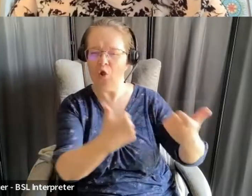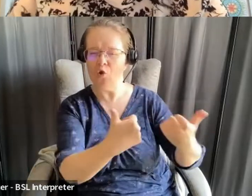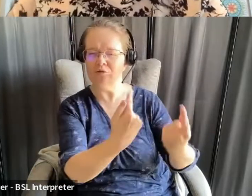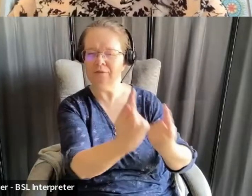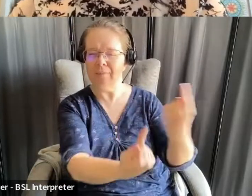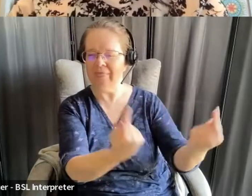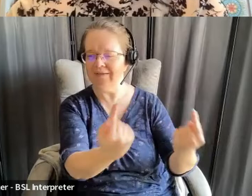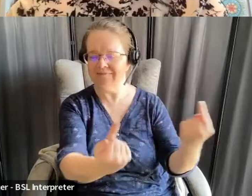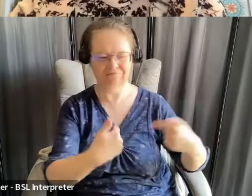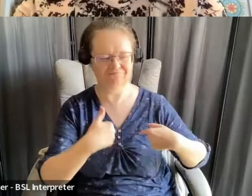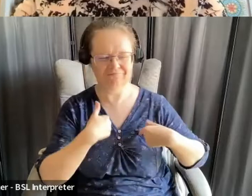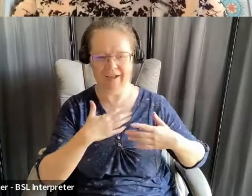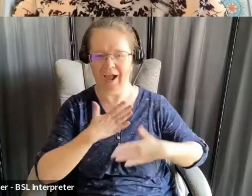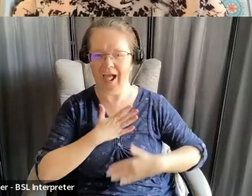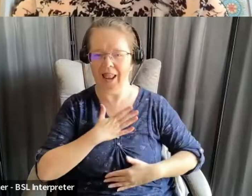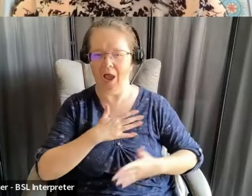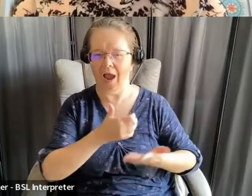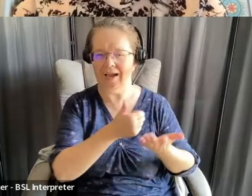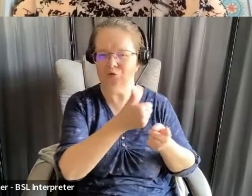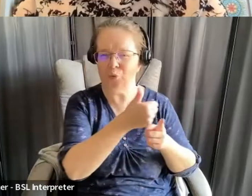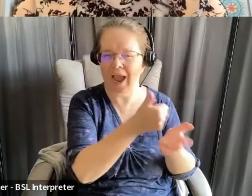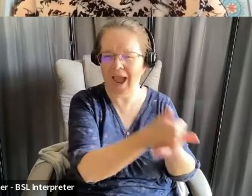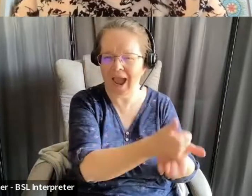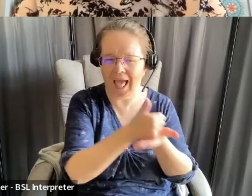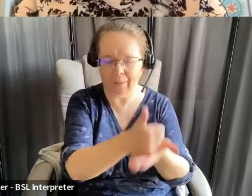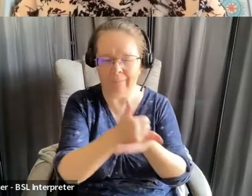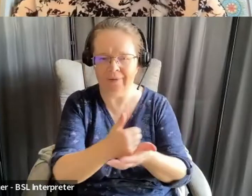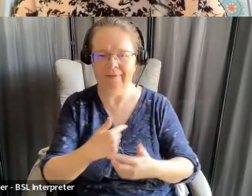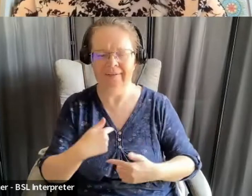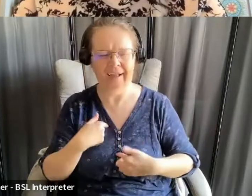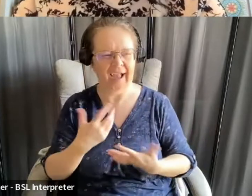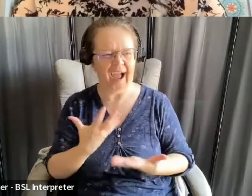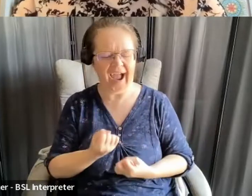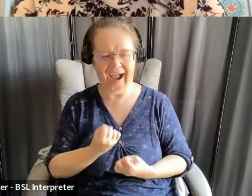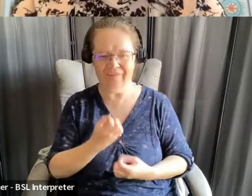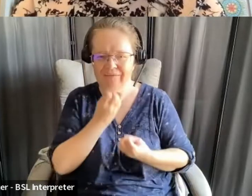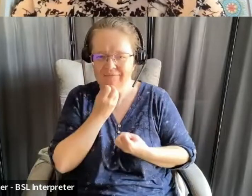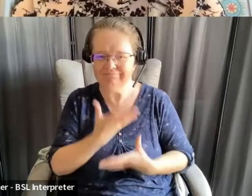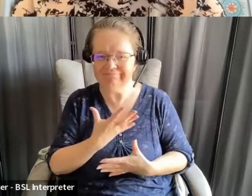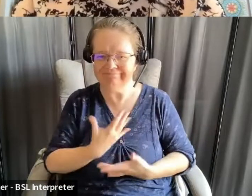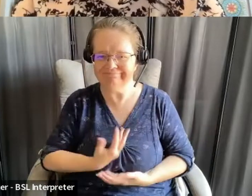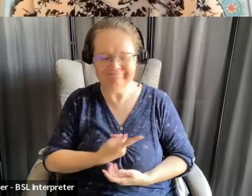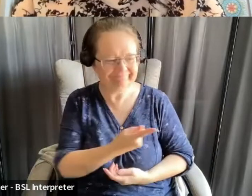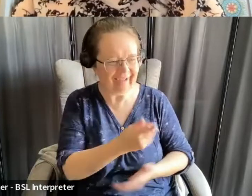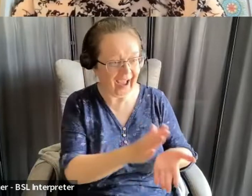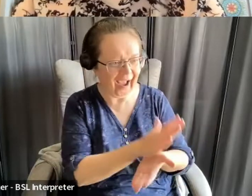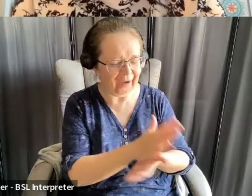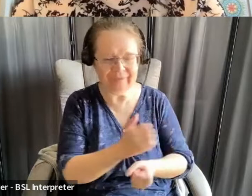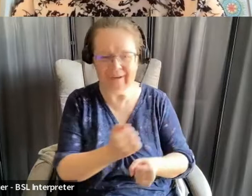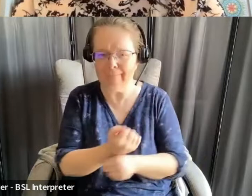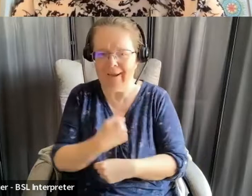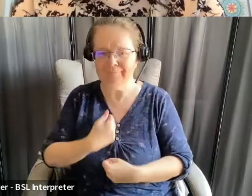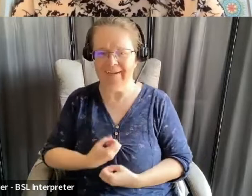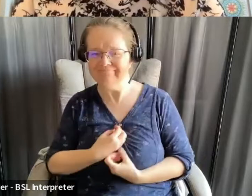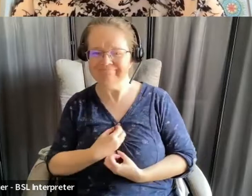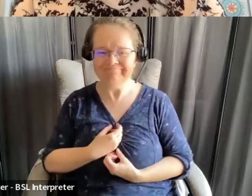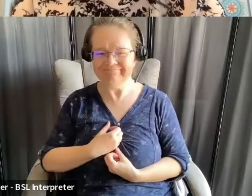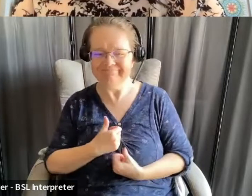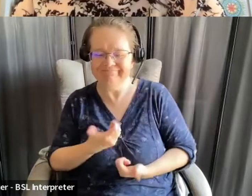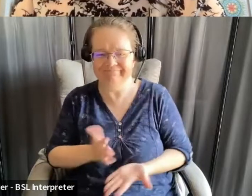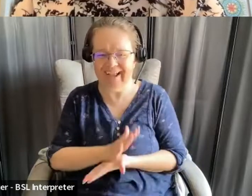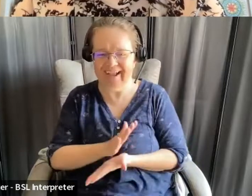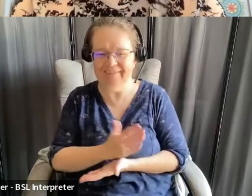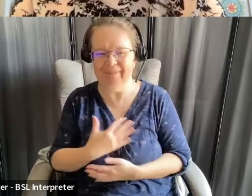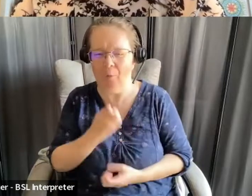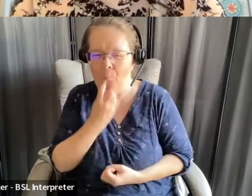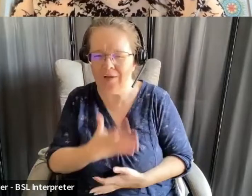help. I get a real wonderful feeling of seeing somebody else happy. And if